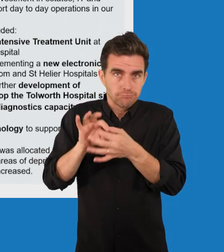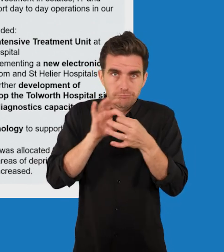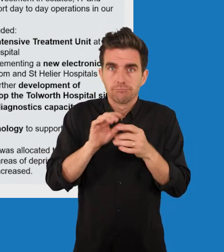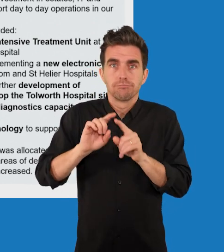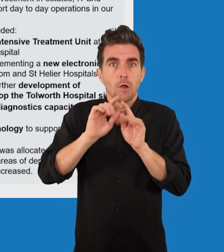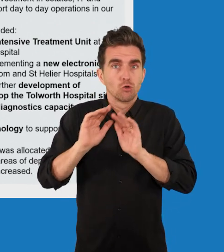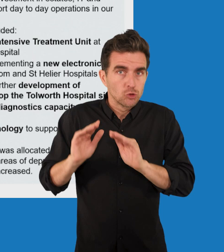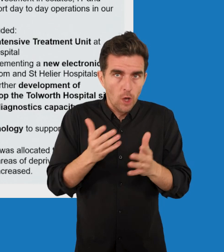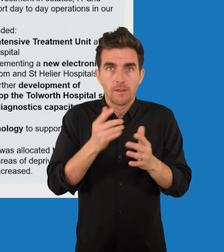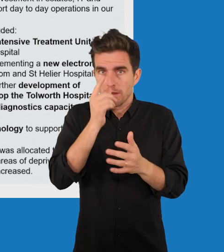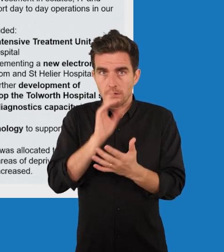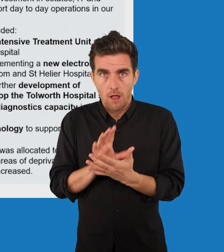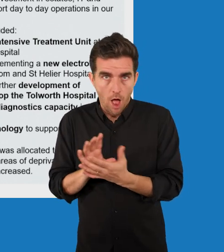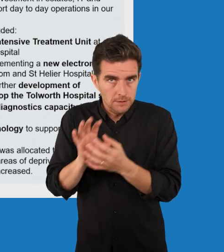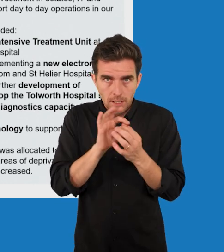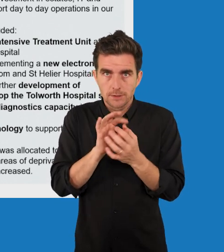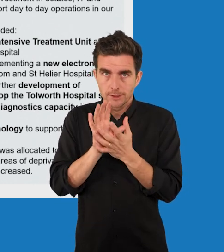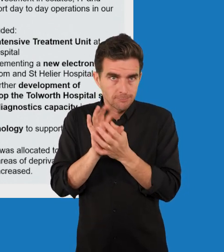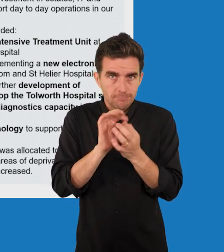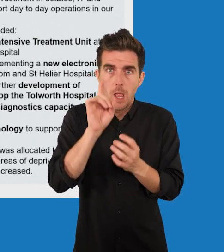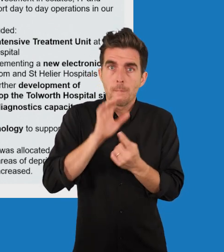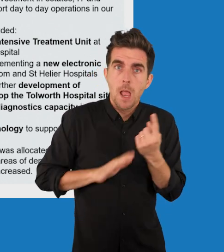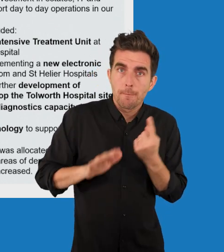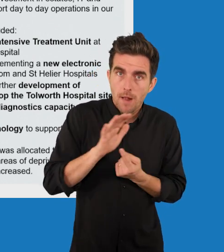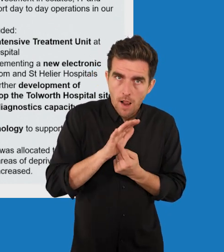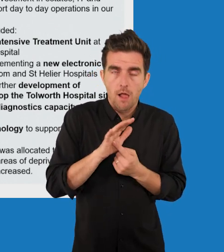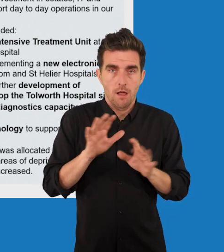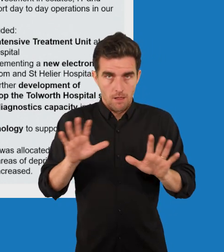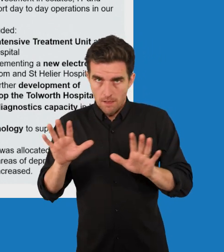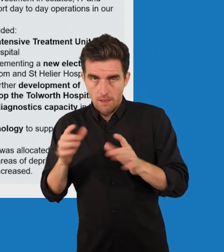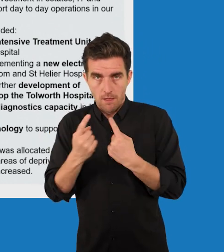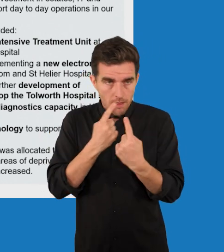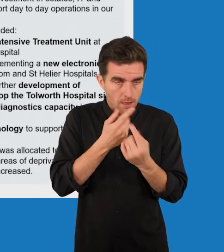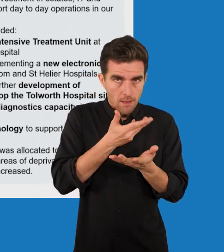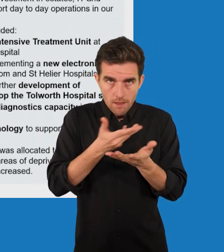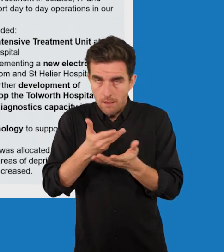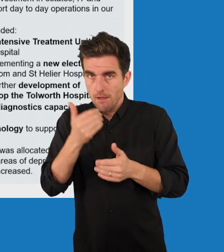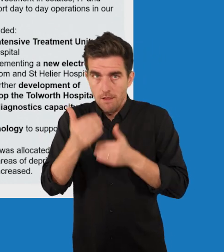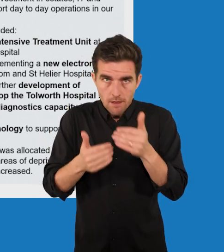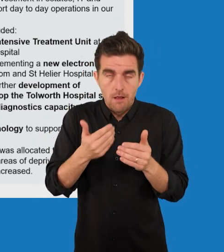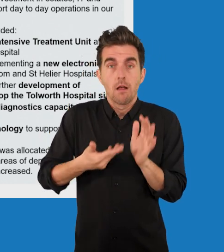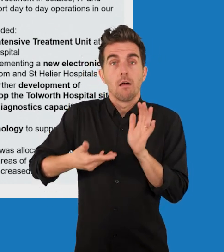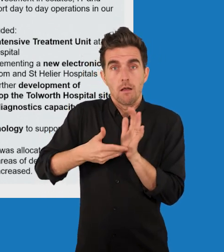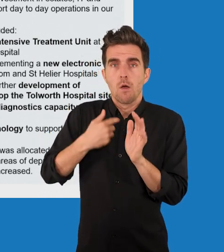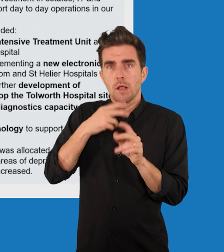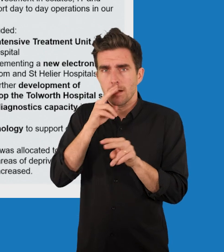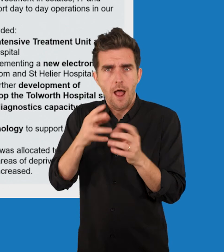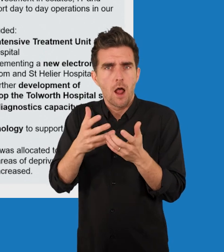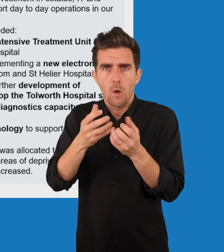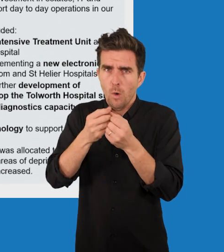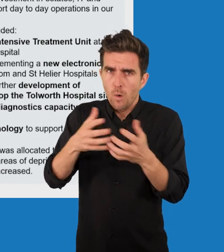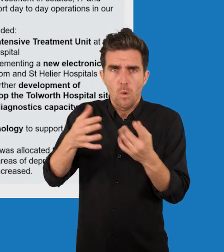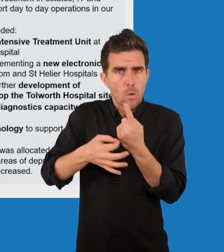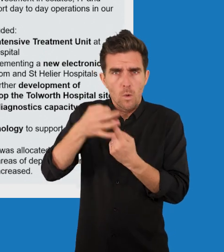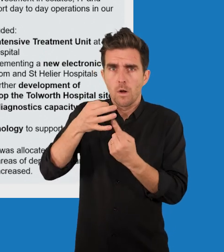support our partners in delivering their services and being able to contact them and liaise with the population. And finally, we'll look